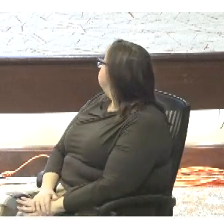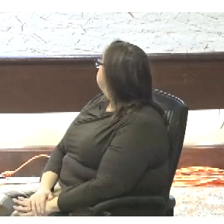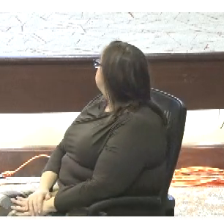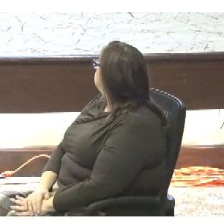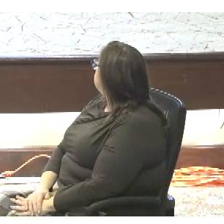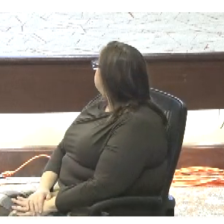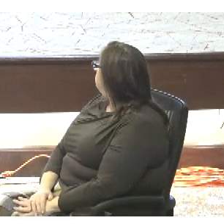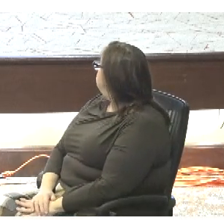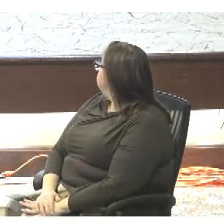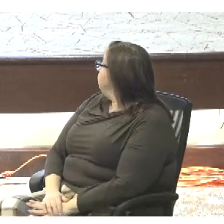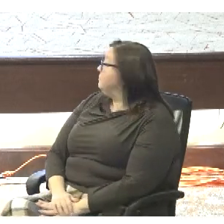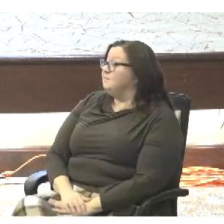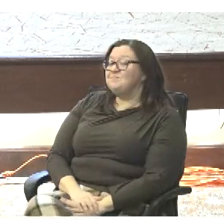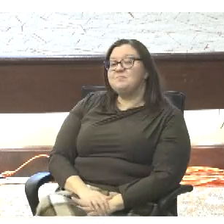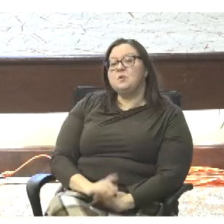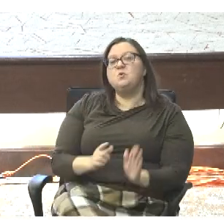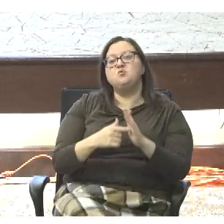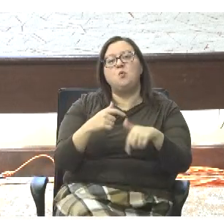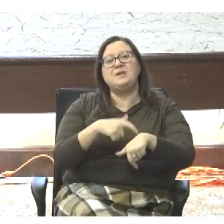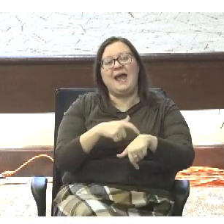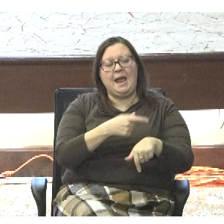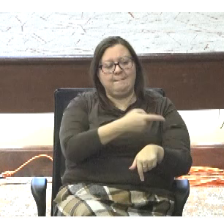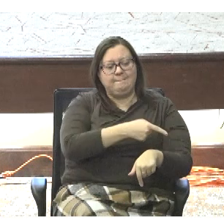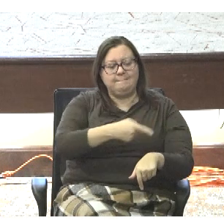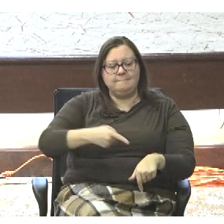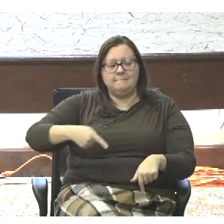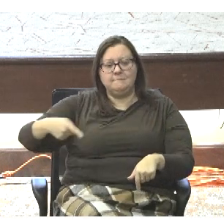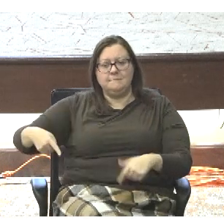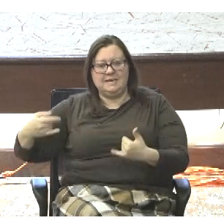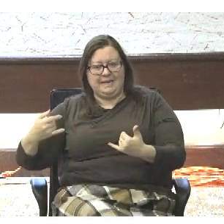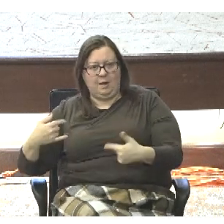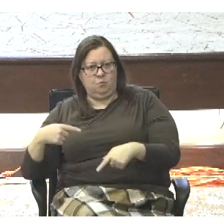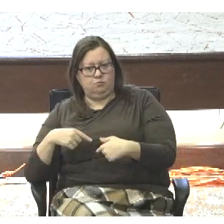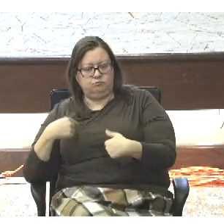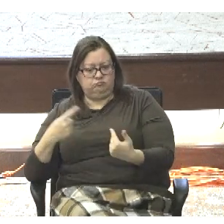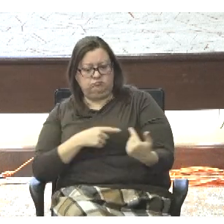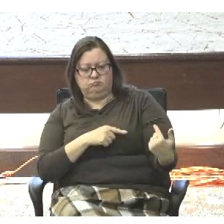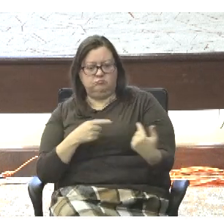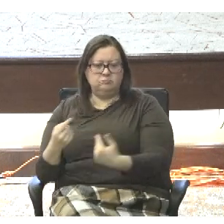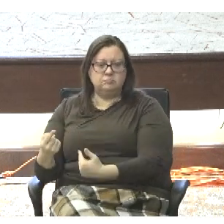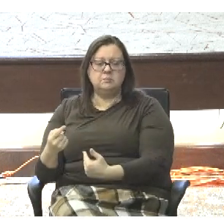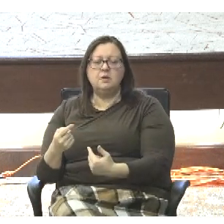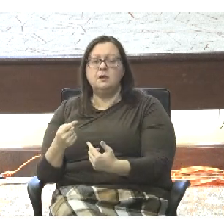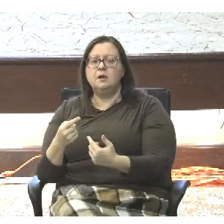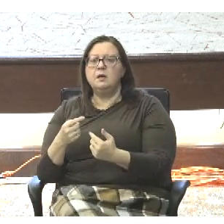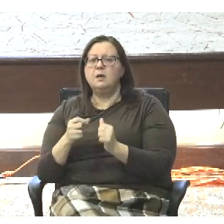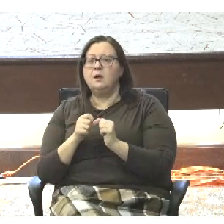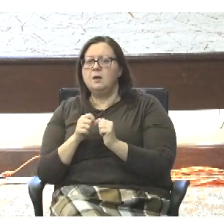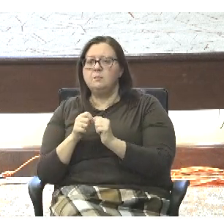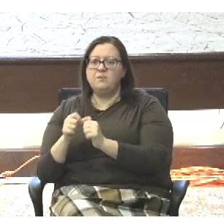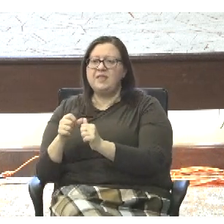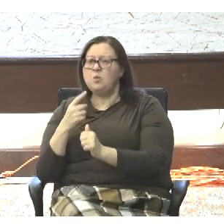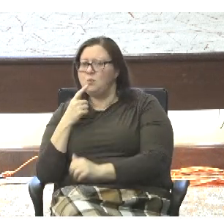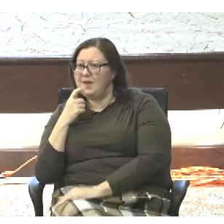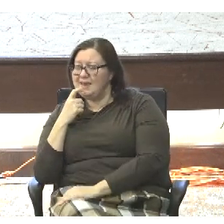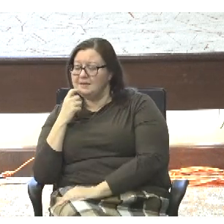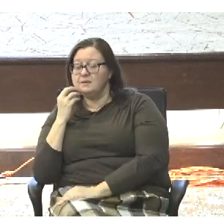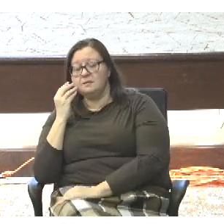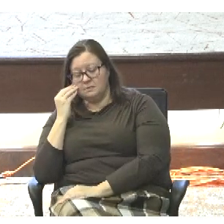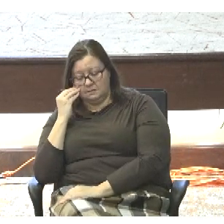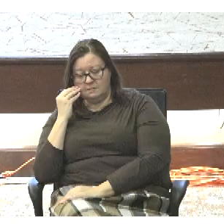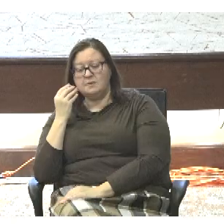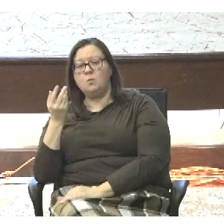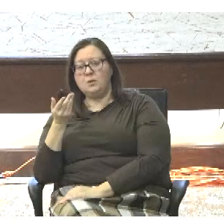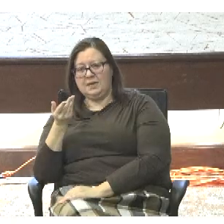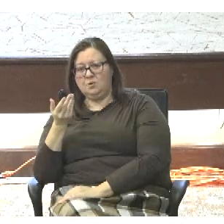out, showing you that timeline of where we're at and moving quite along in that red. We are here,